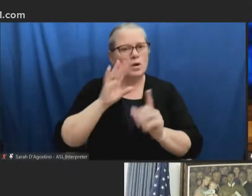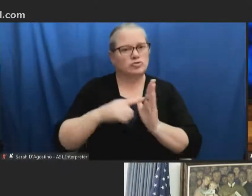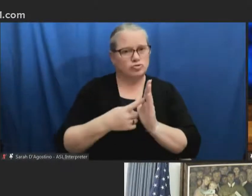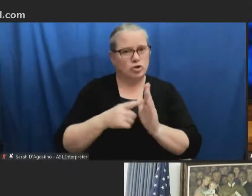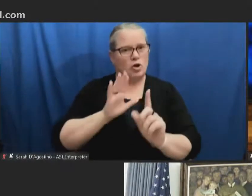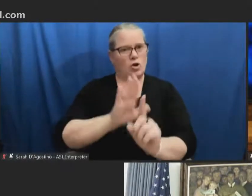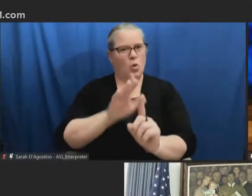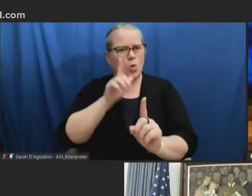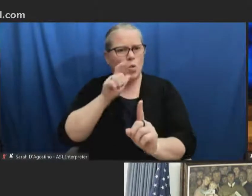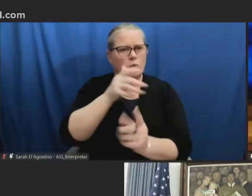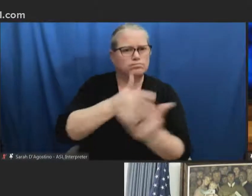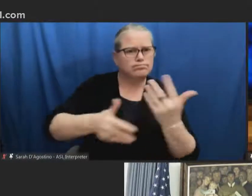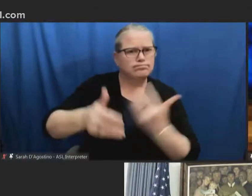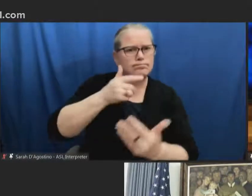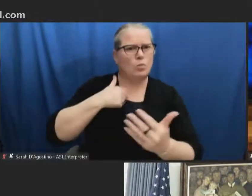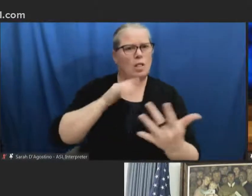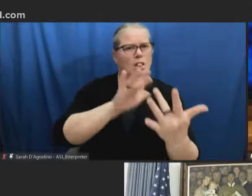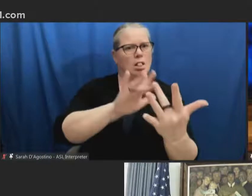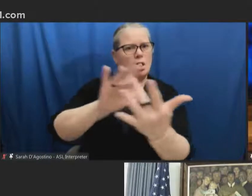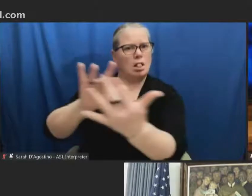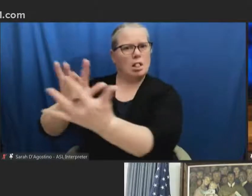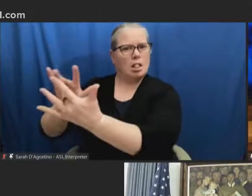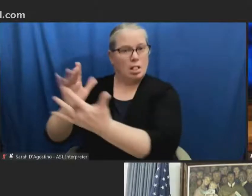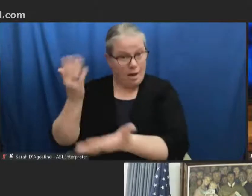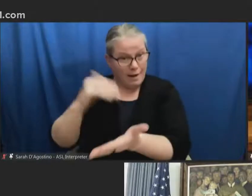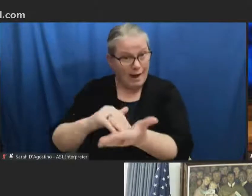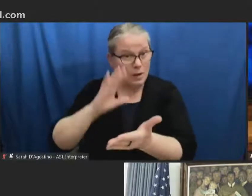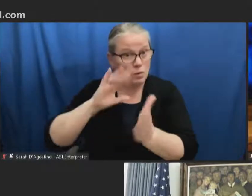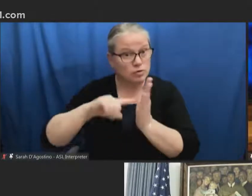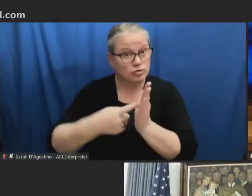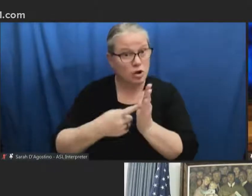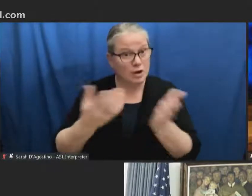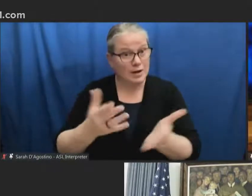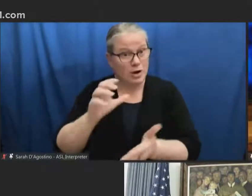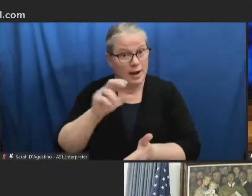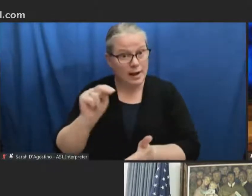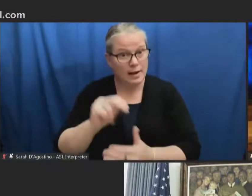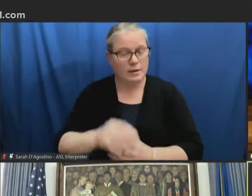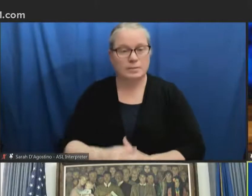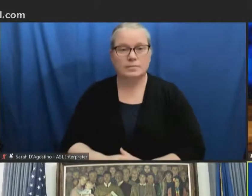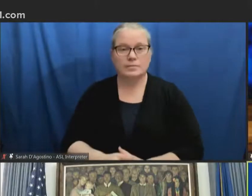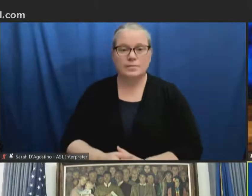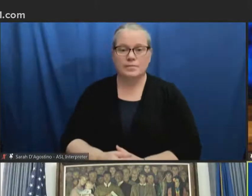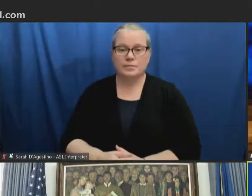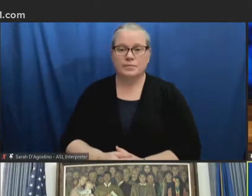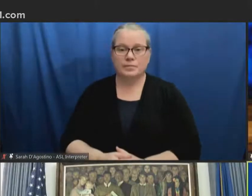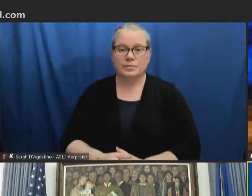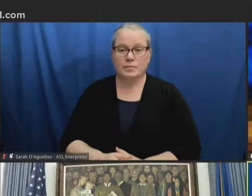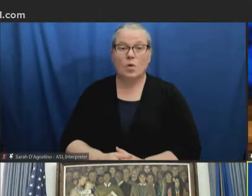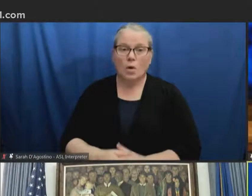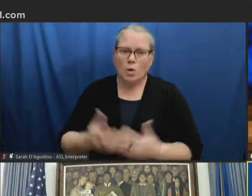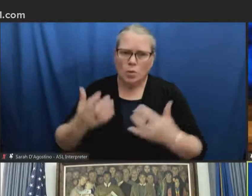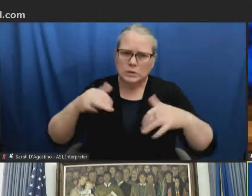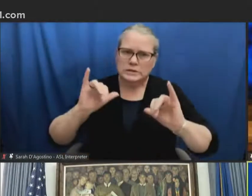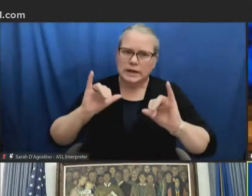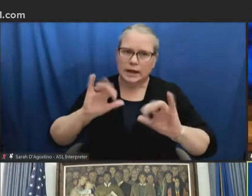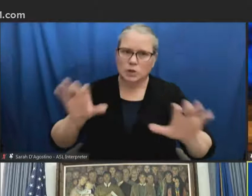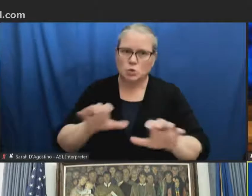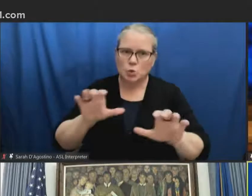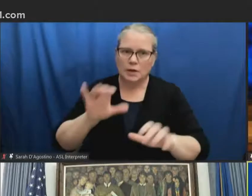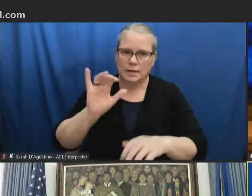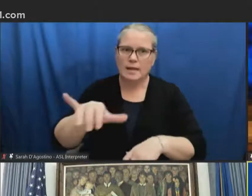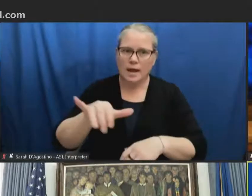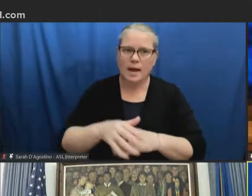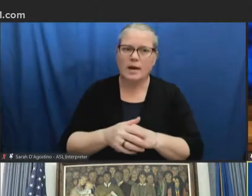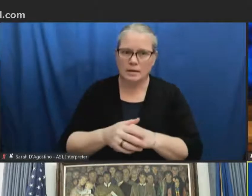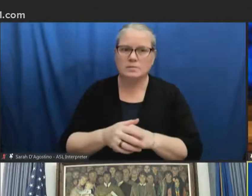So I'll just add a few things here. So first of all, we are still doing contact tracing. So the department